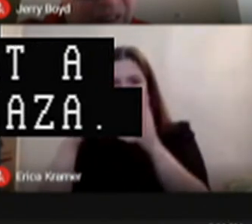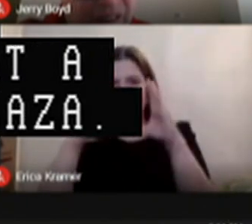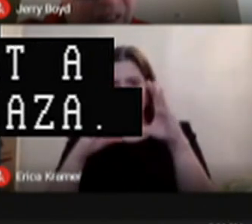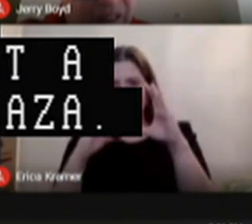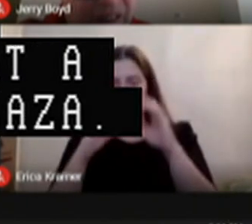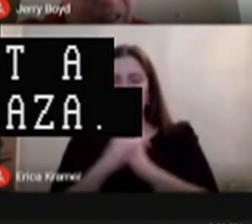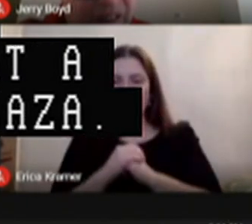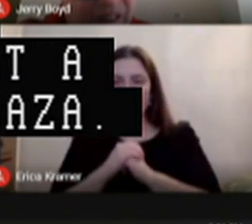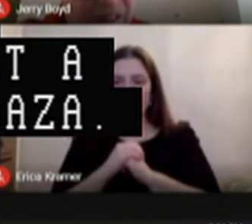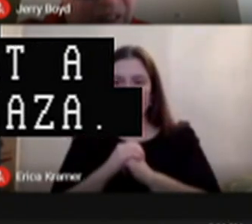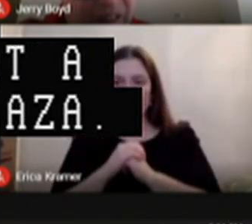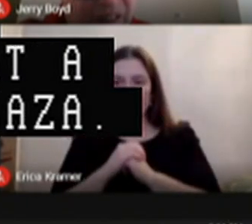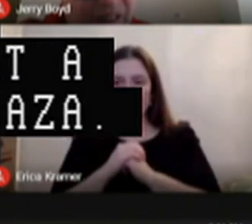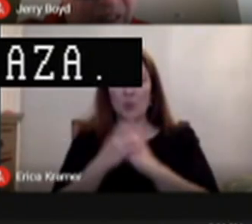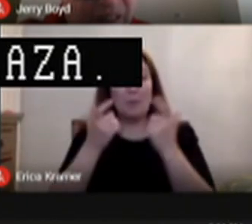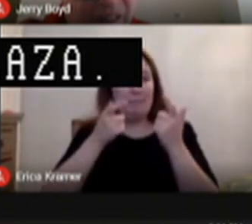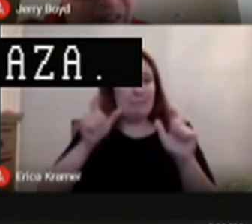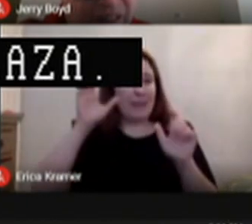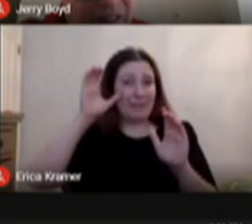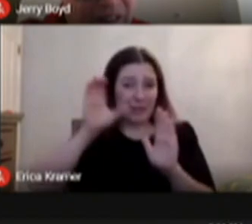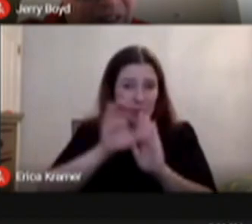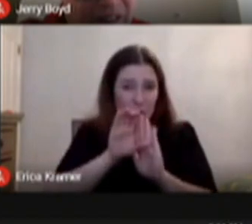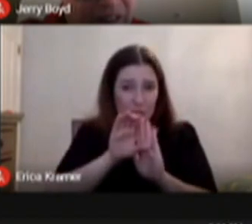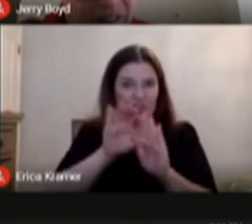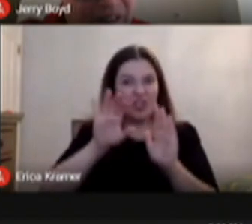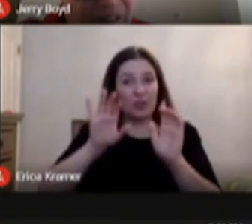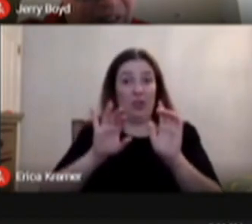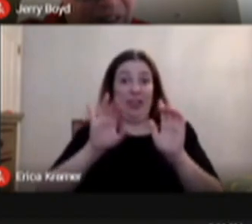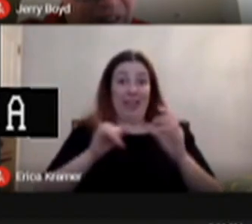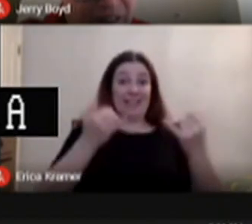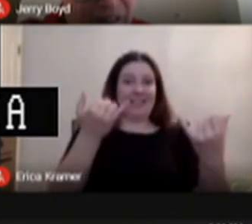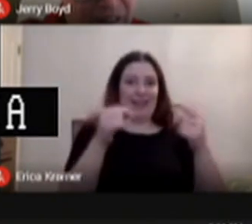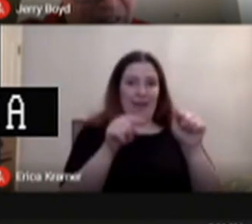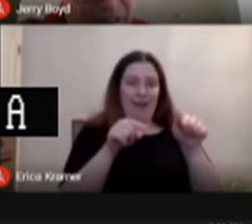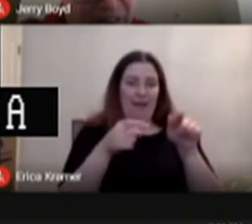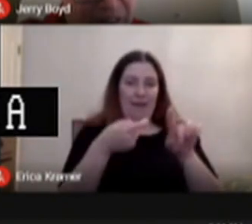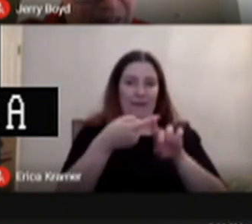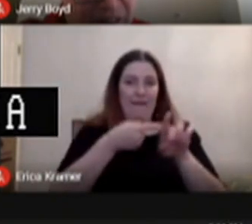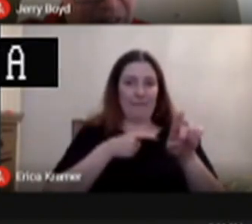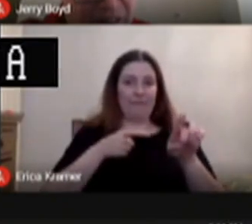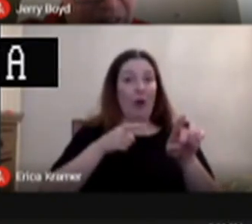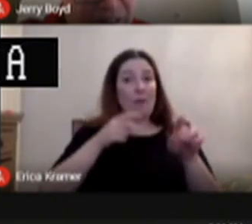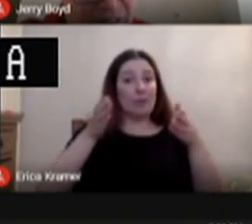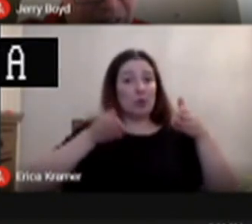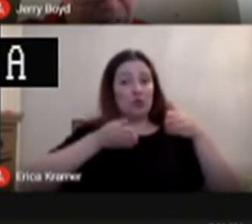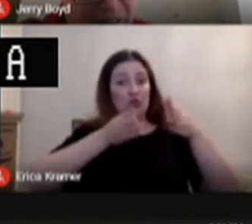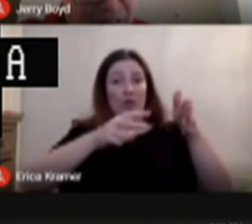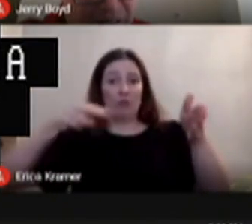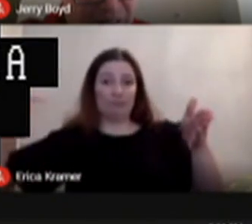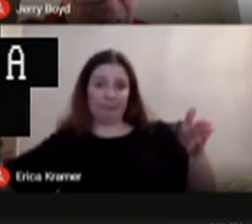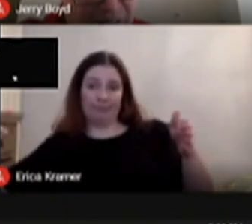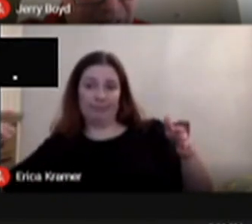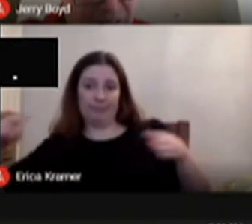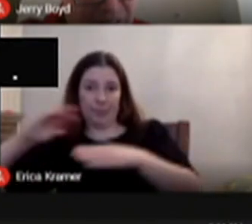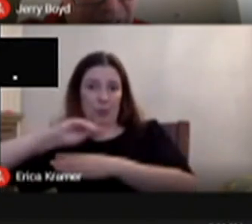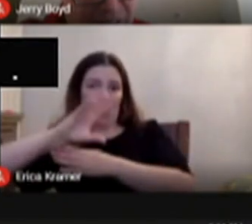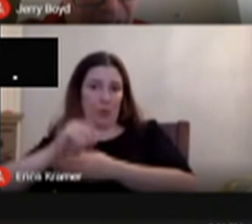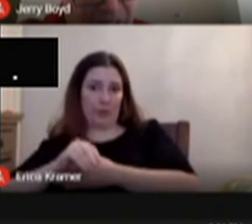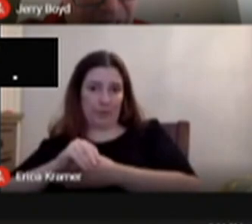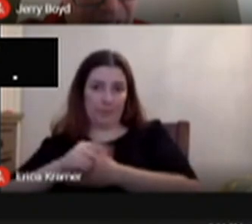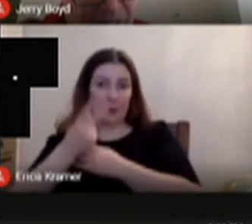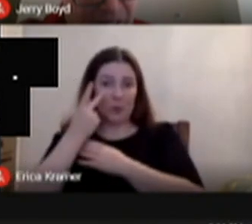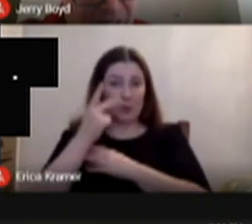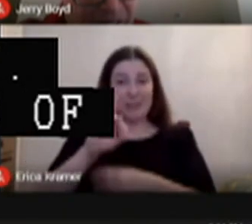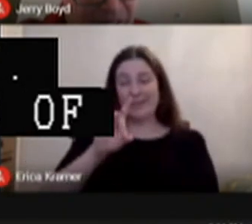So big picture, this is the view of the plaza today from across the street. And you can see that 8 acres of brick along with all